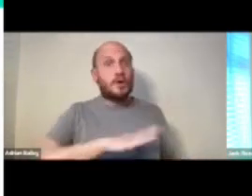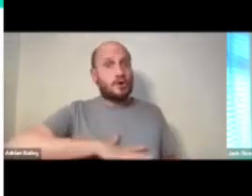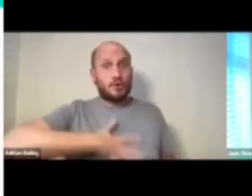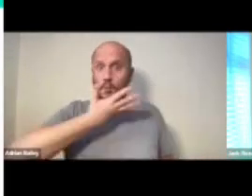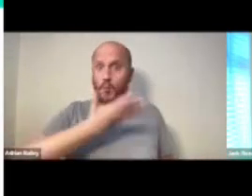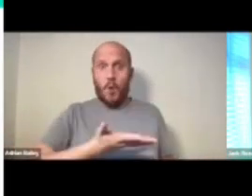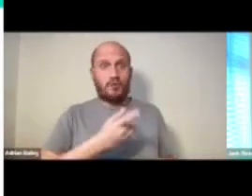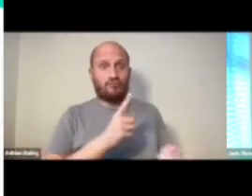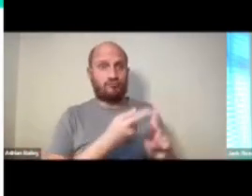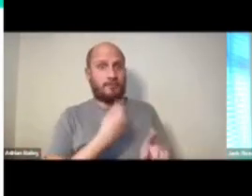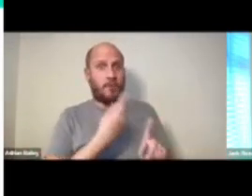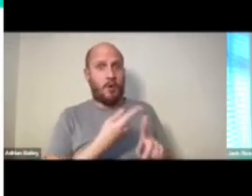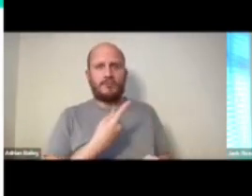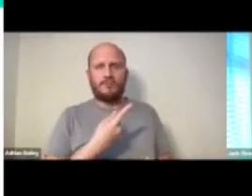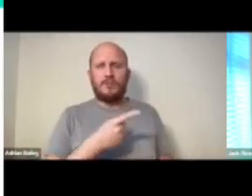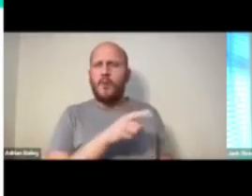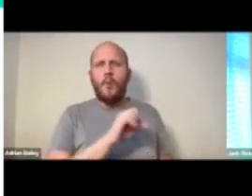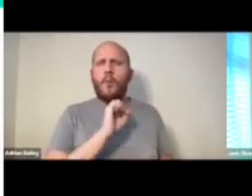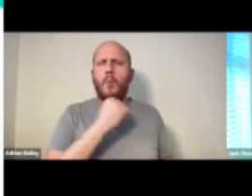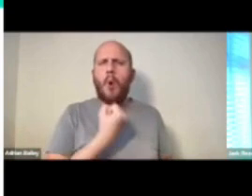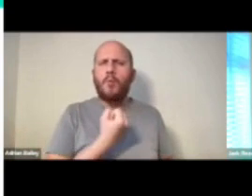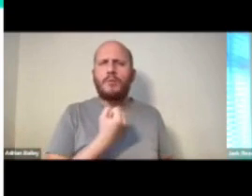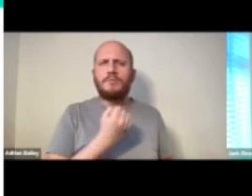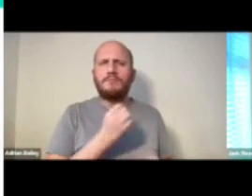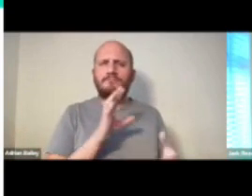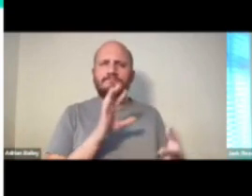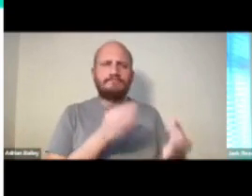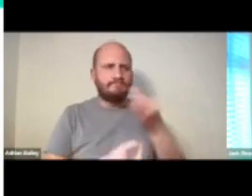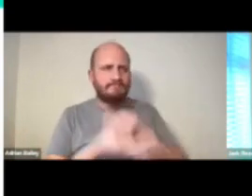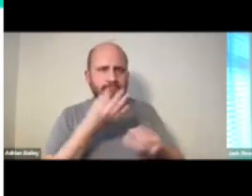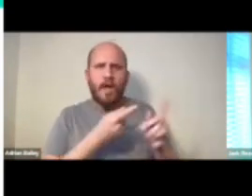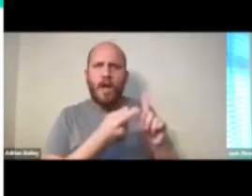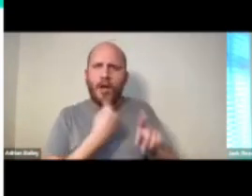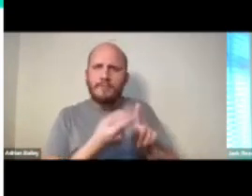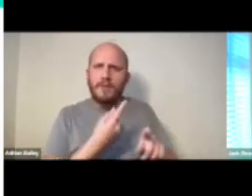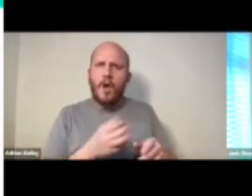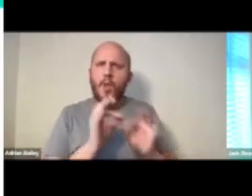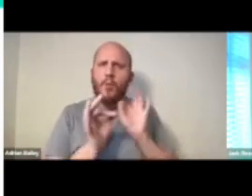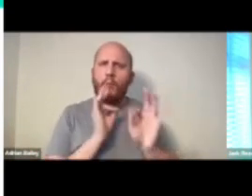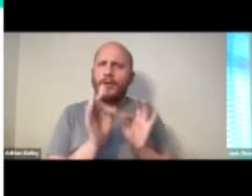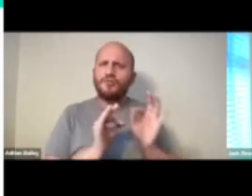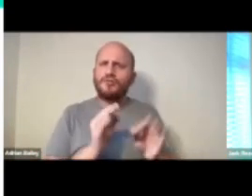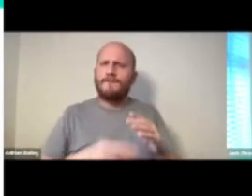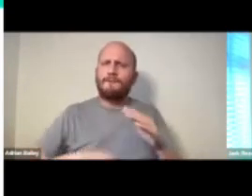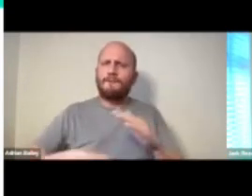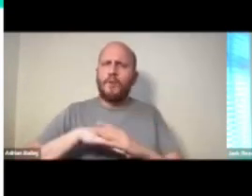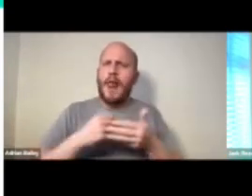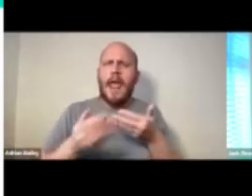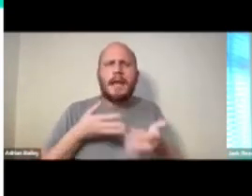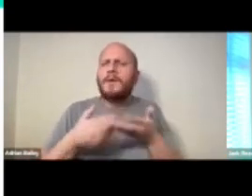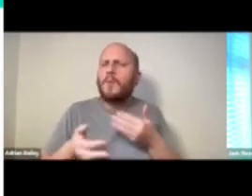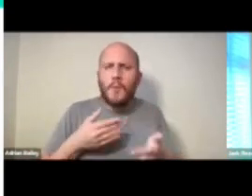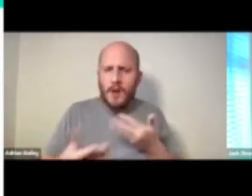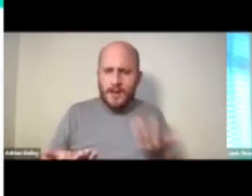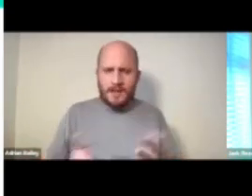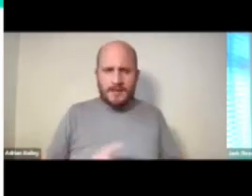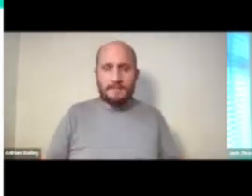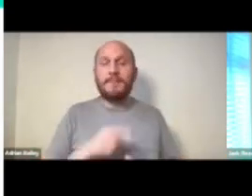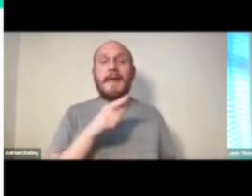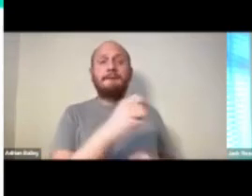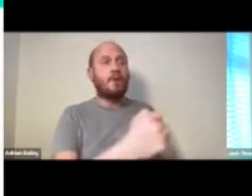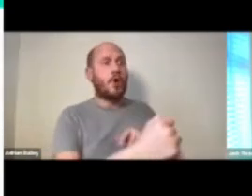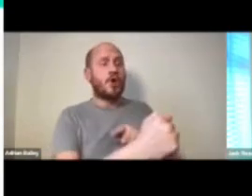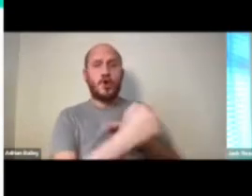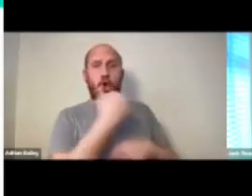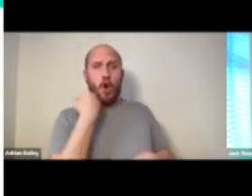good. They won't engage with the questionnaire fully. So I would avoid that. If you are refused,